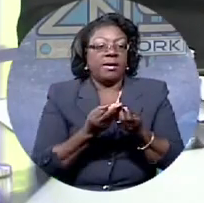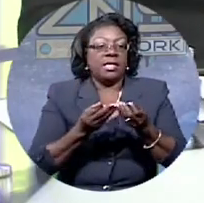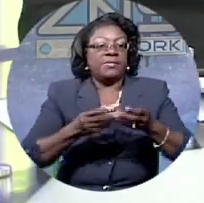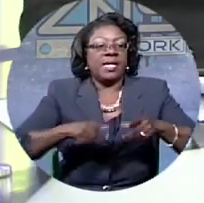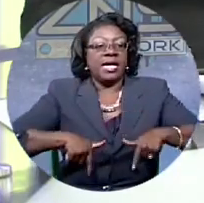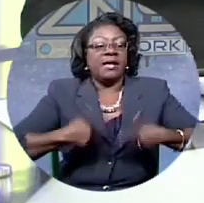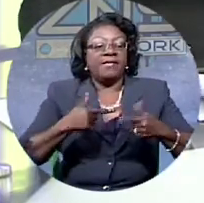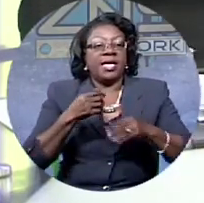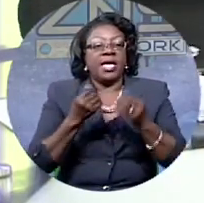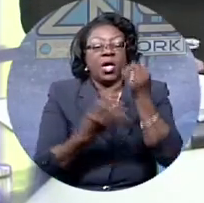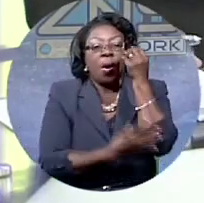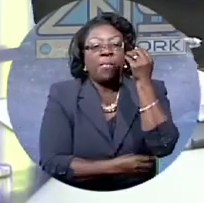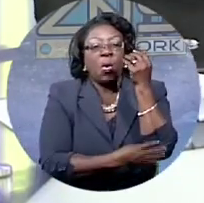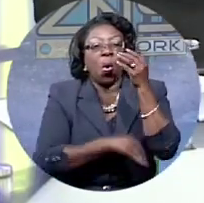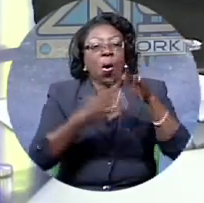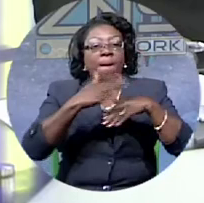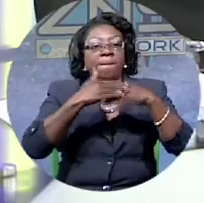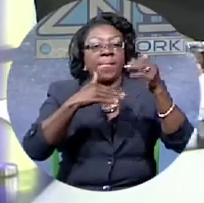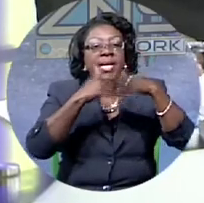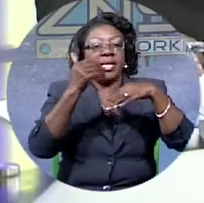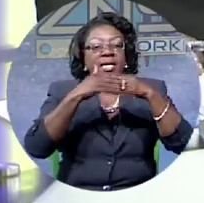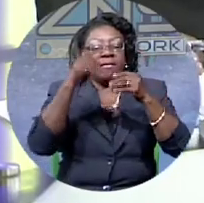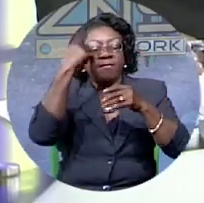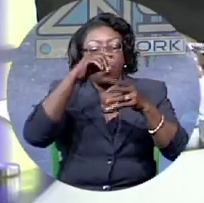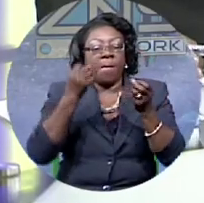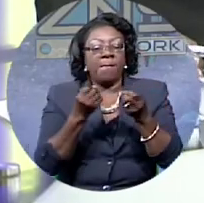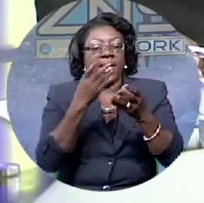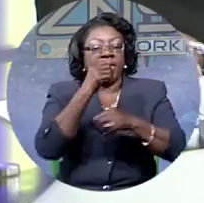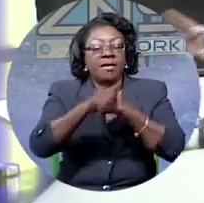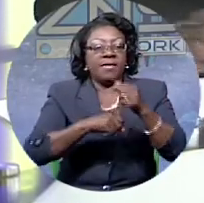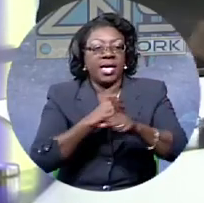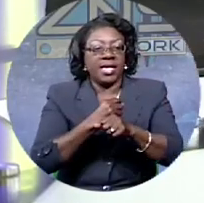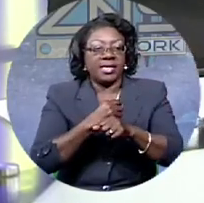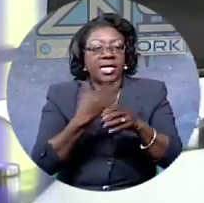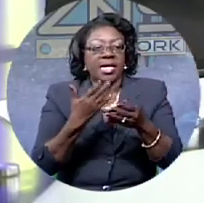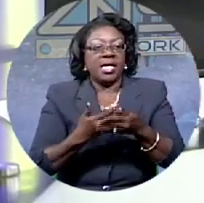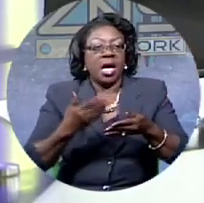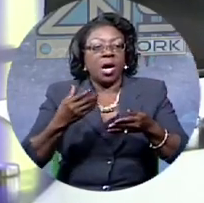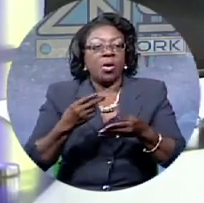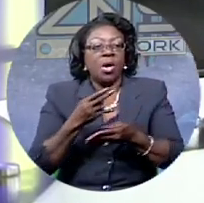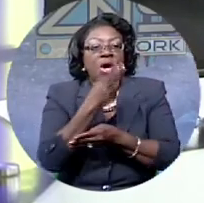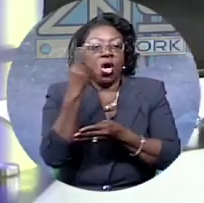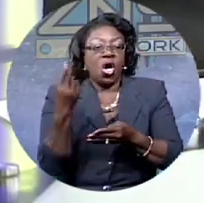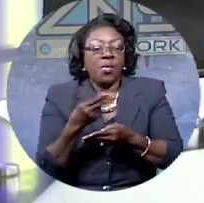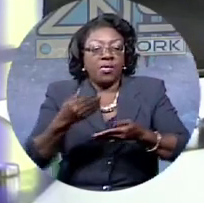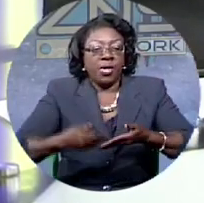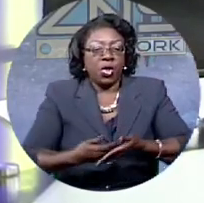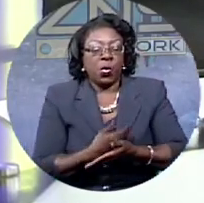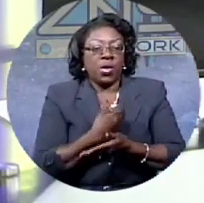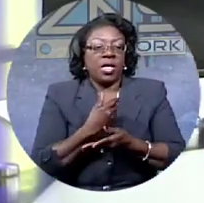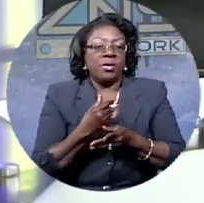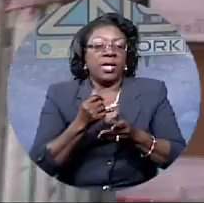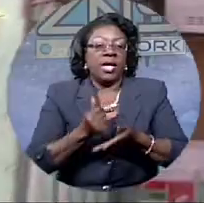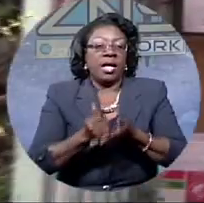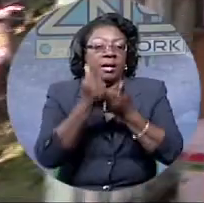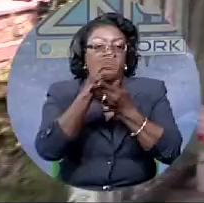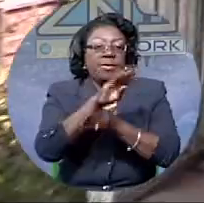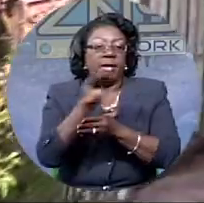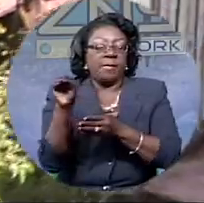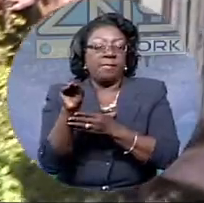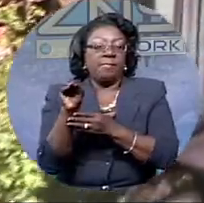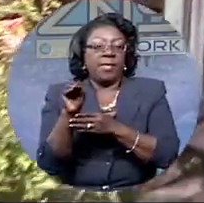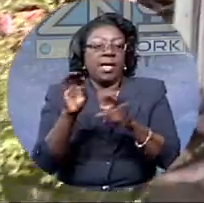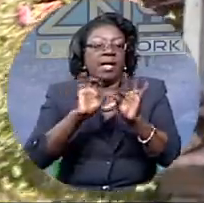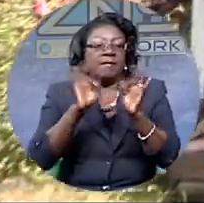is until Bain and Grantstown Urban Renewal stepped in to give them a fresh start. LTV's Munnings has their story. A family